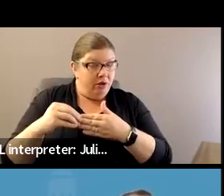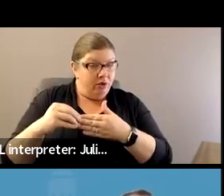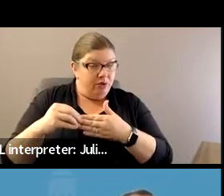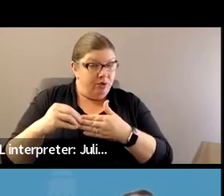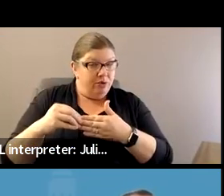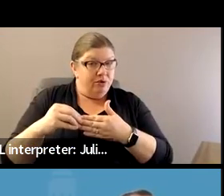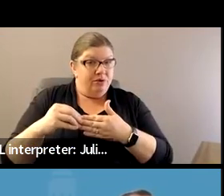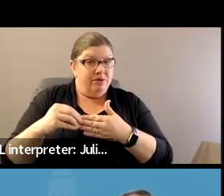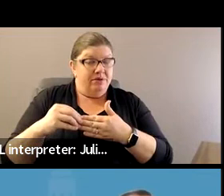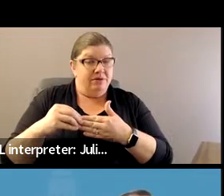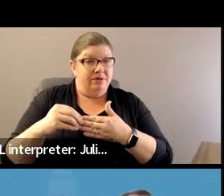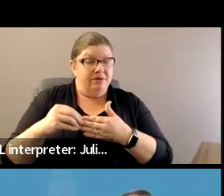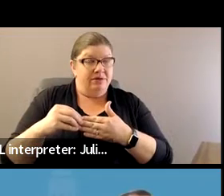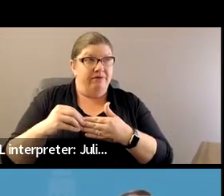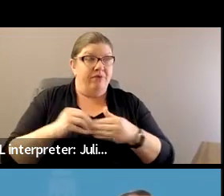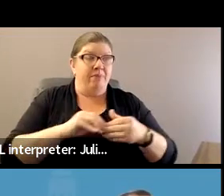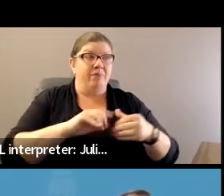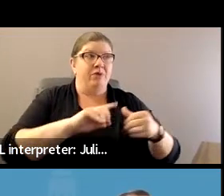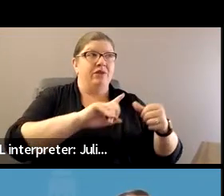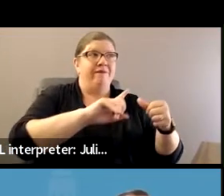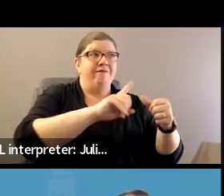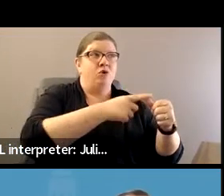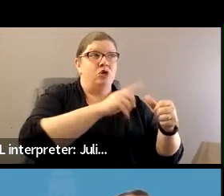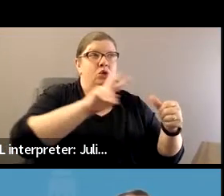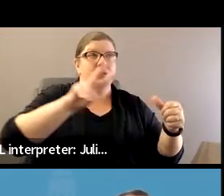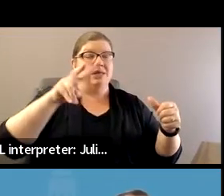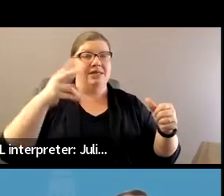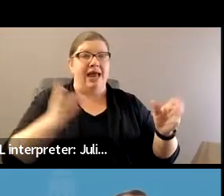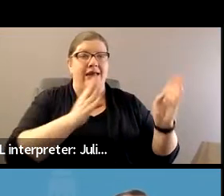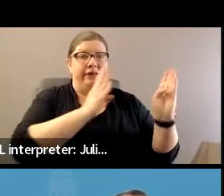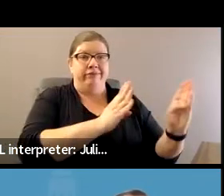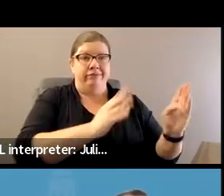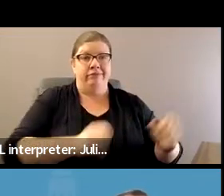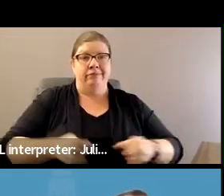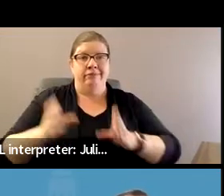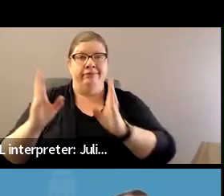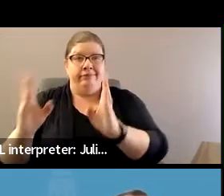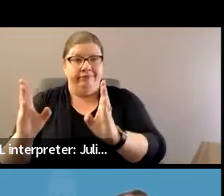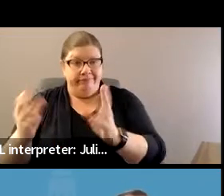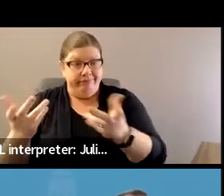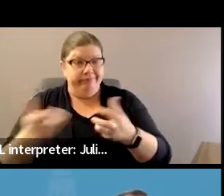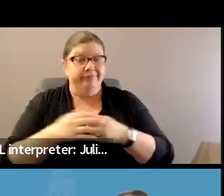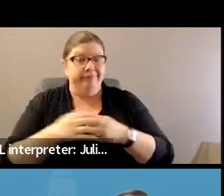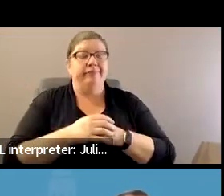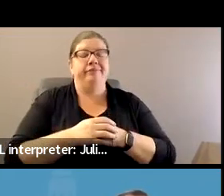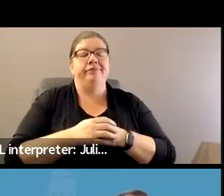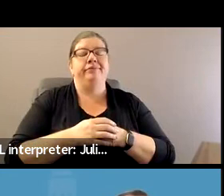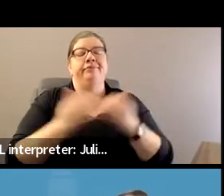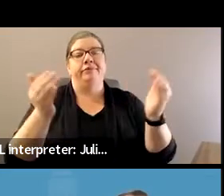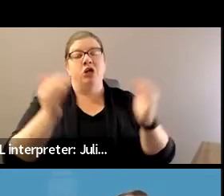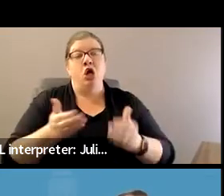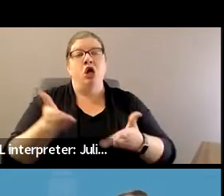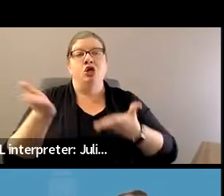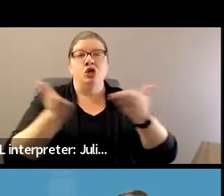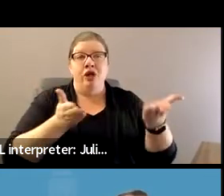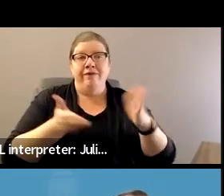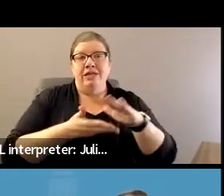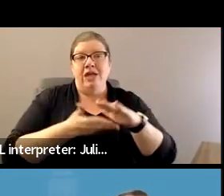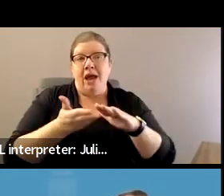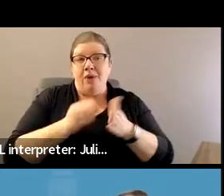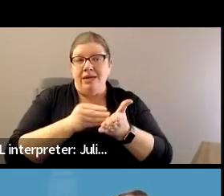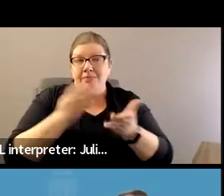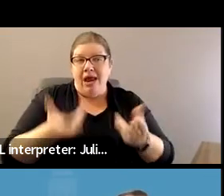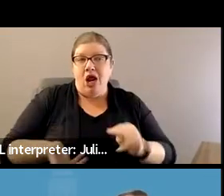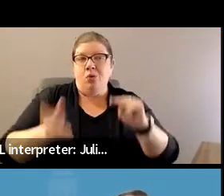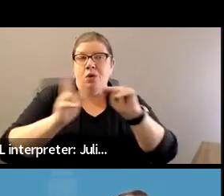from first to second interim. Mm-hmm. And then in service and operating expenses, an increase of